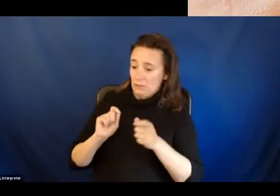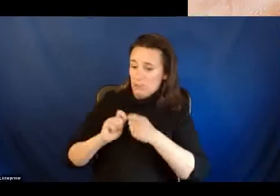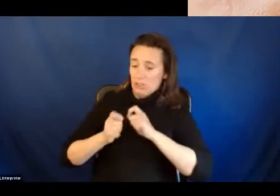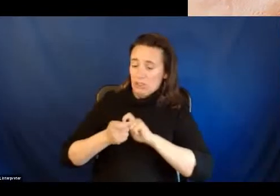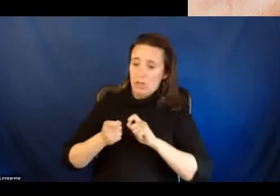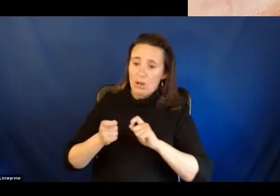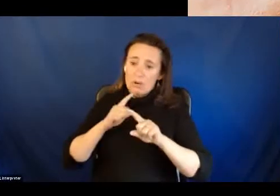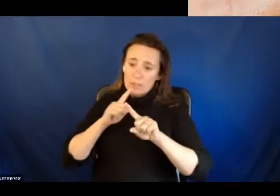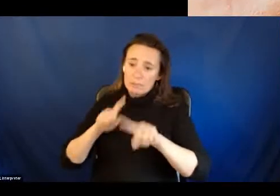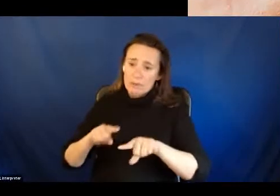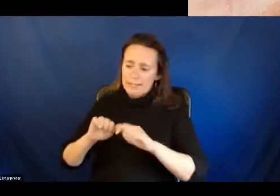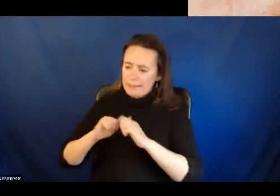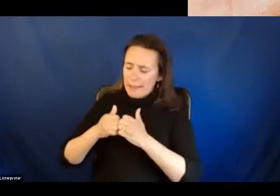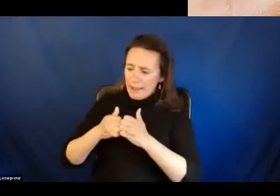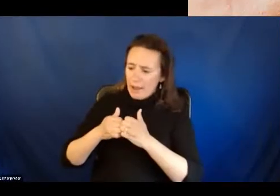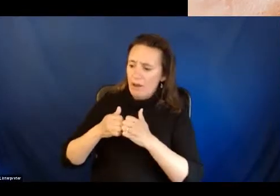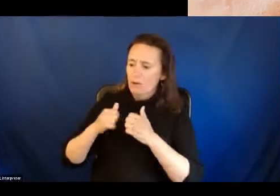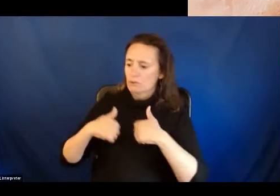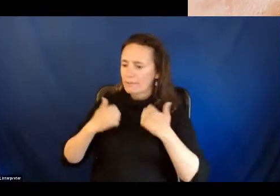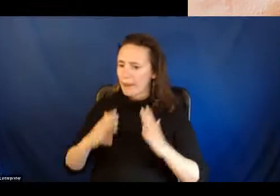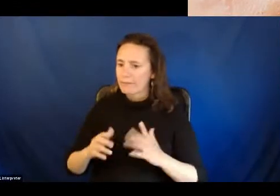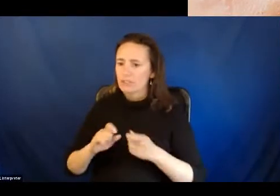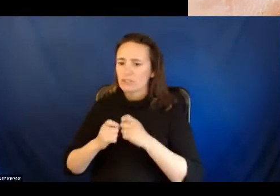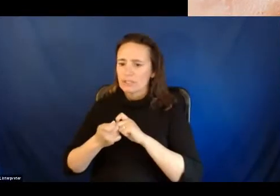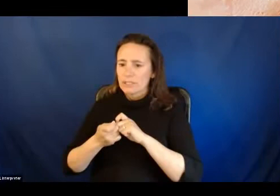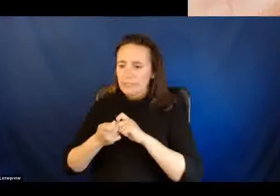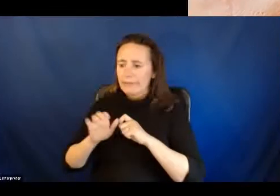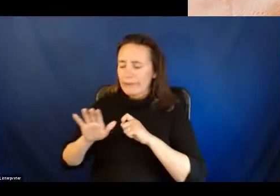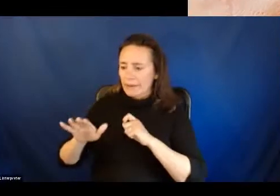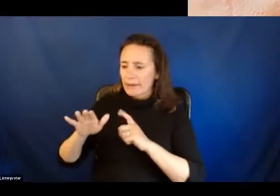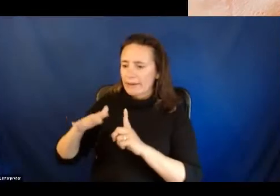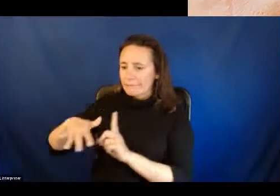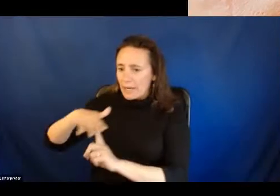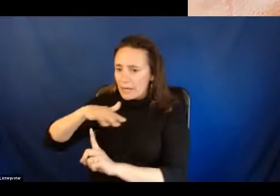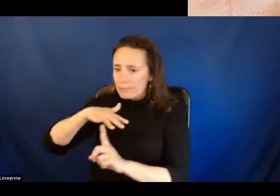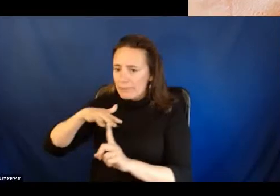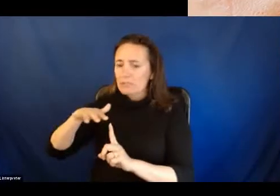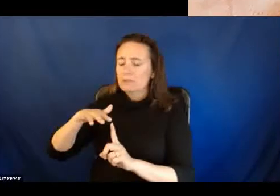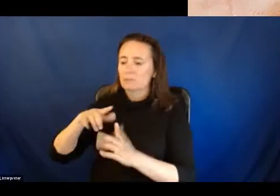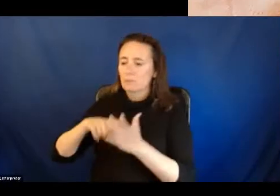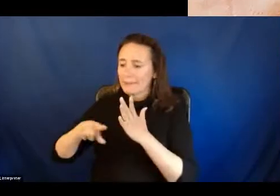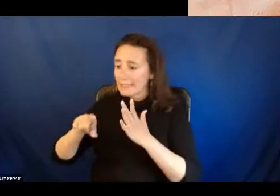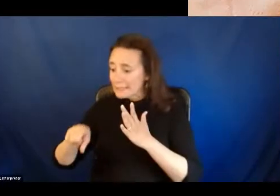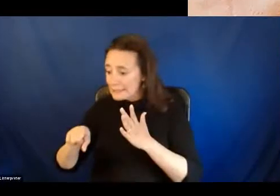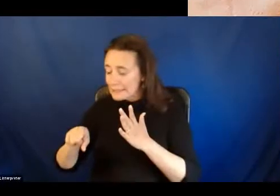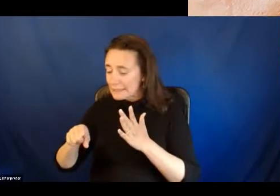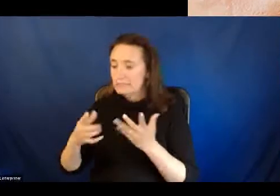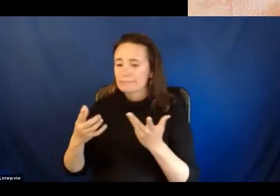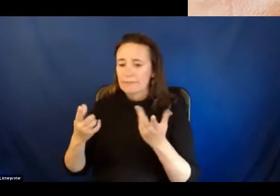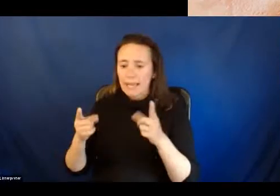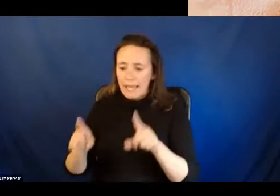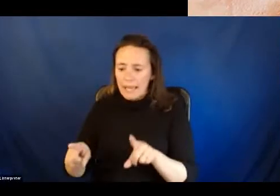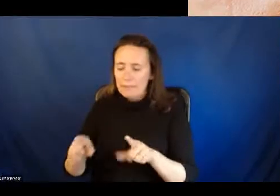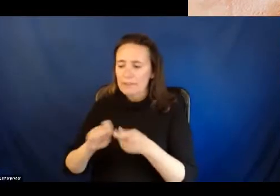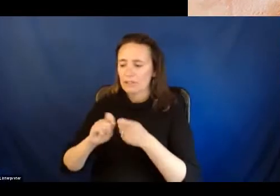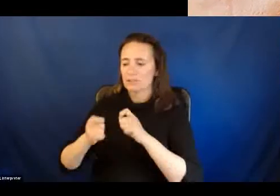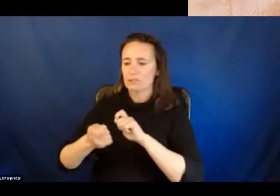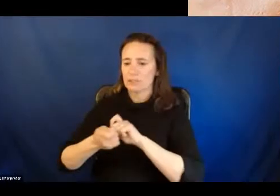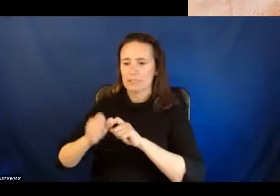in environment and what they may need, depending on what they're feeling and what happened in their change in circumstances.